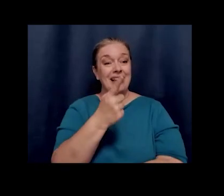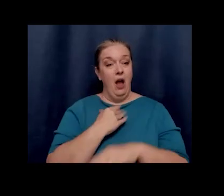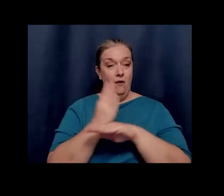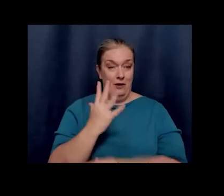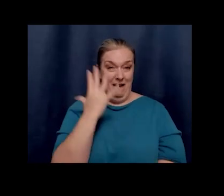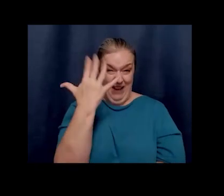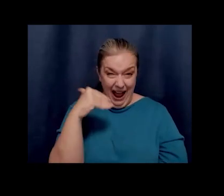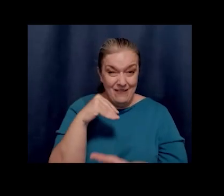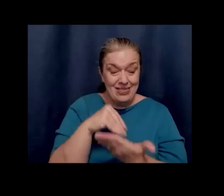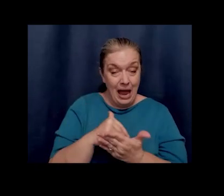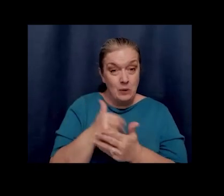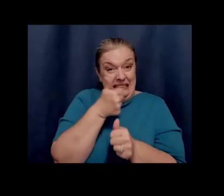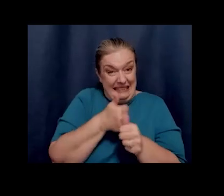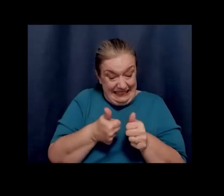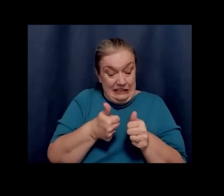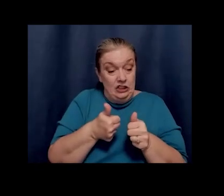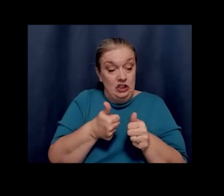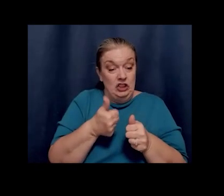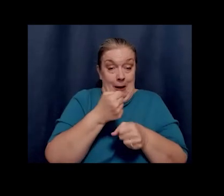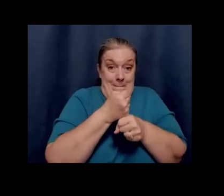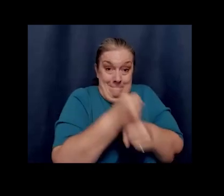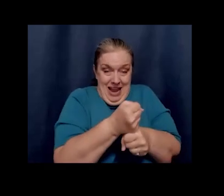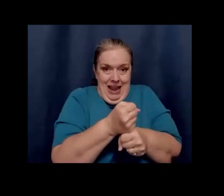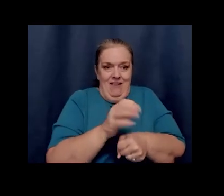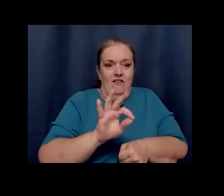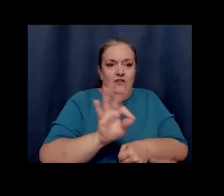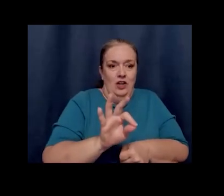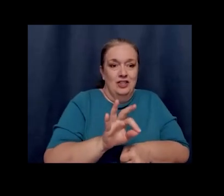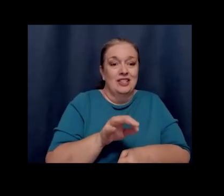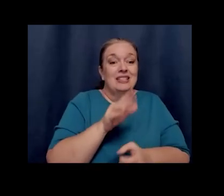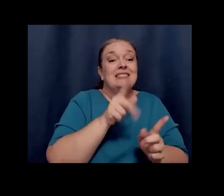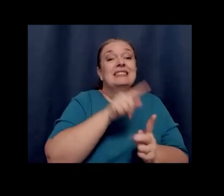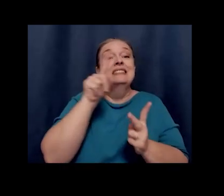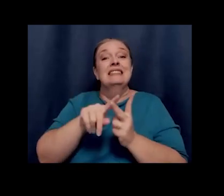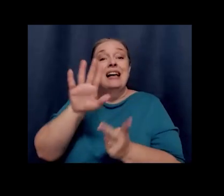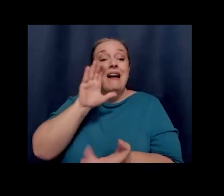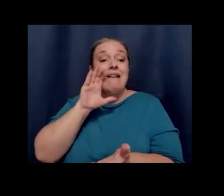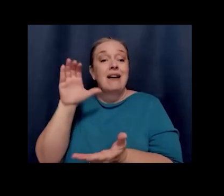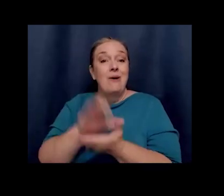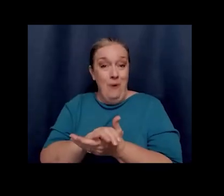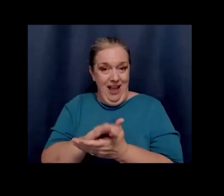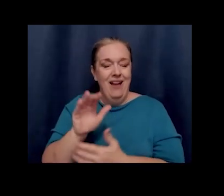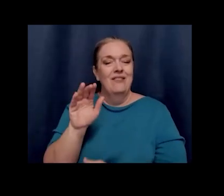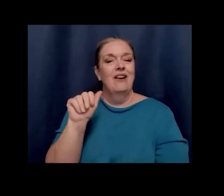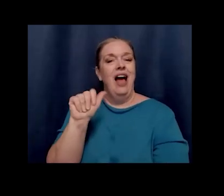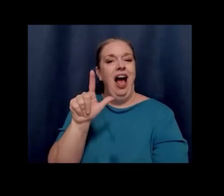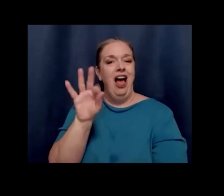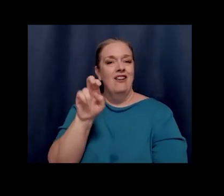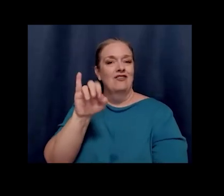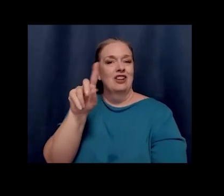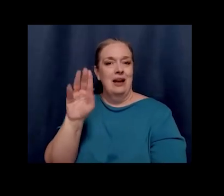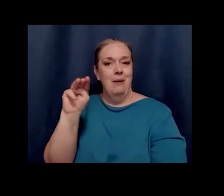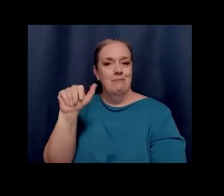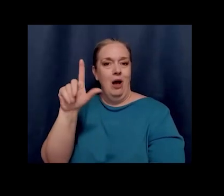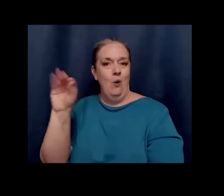of furniture were made, and this is the person, wife and artist Elfrida Maloof, his wife, known